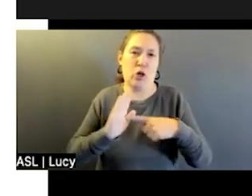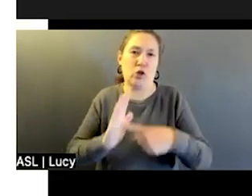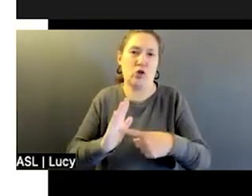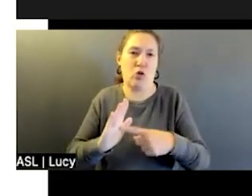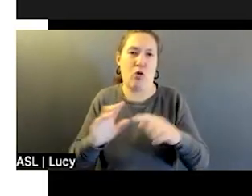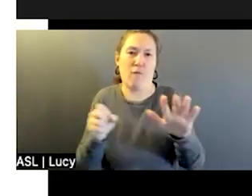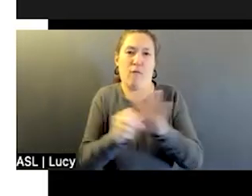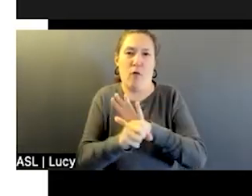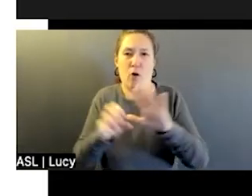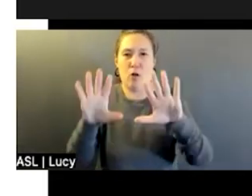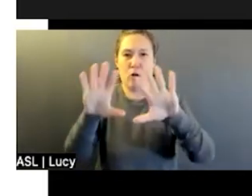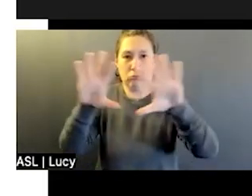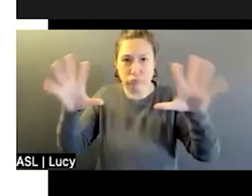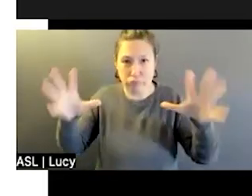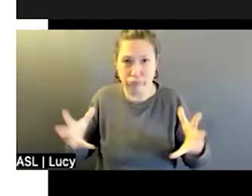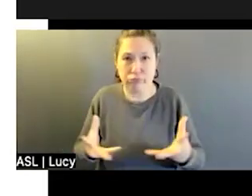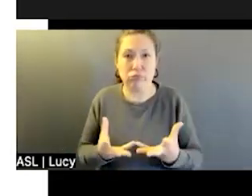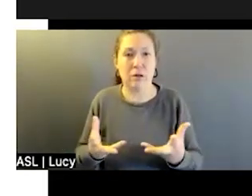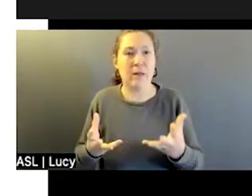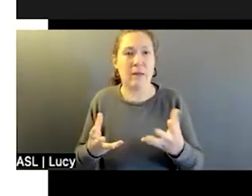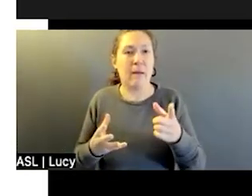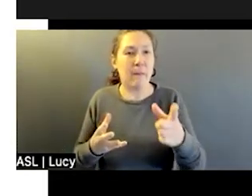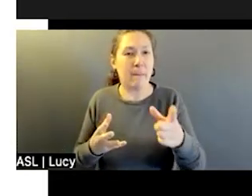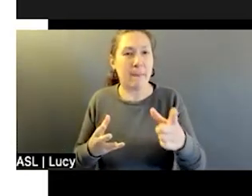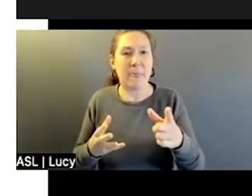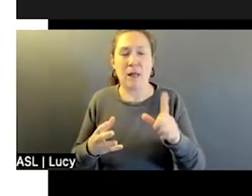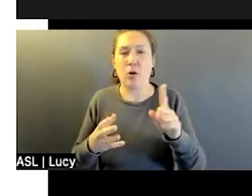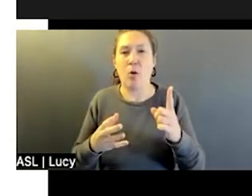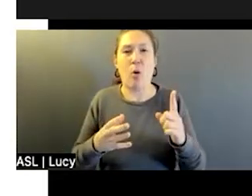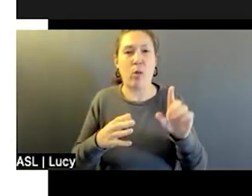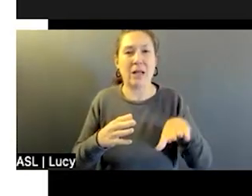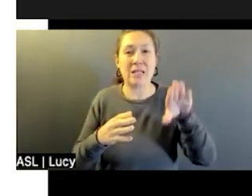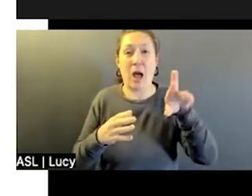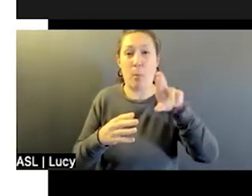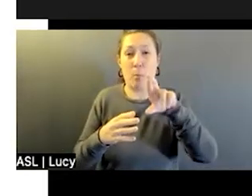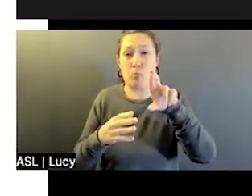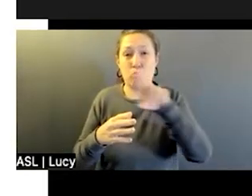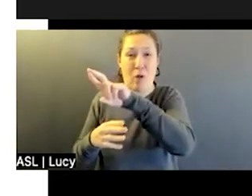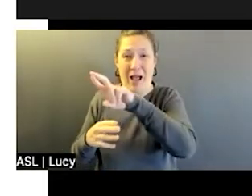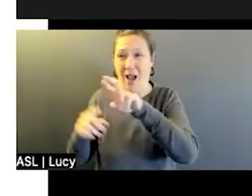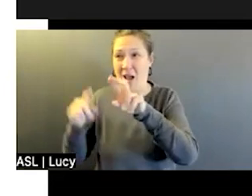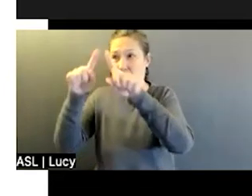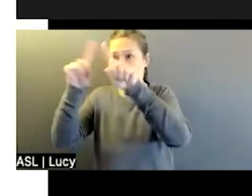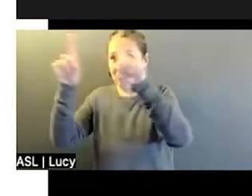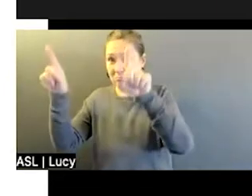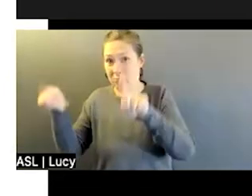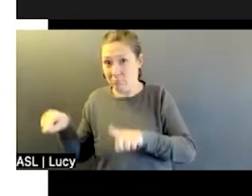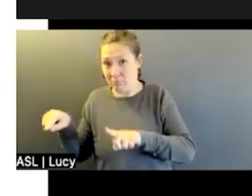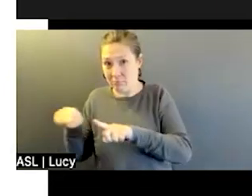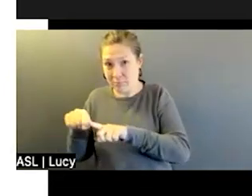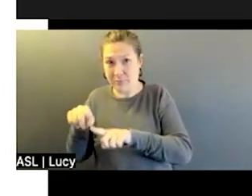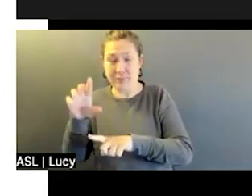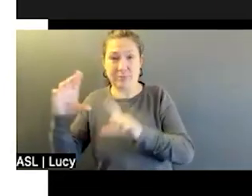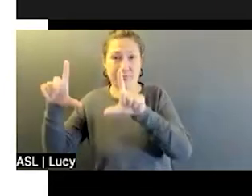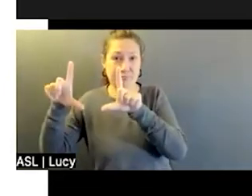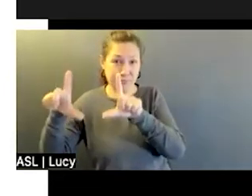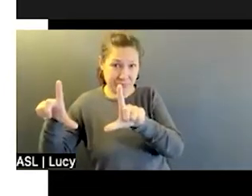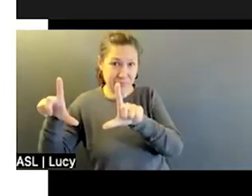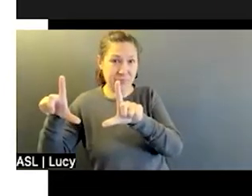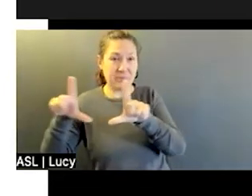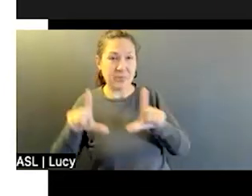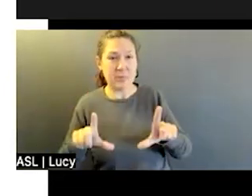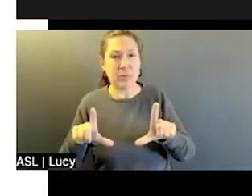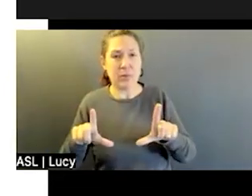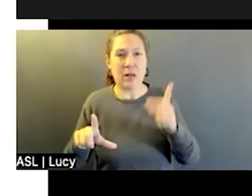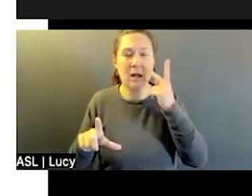too small. This is just the corner, the top right corner of the table, obtained crossing the top 3 rows and the